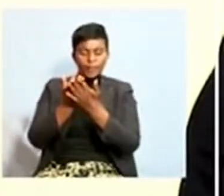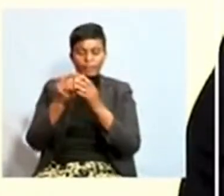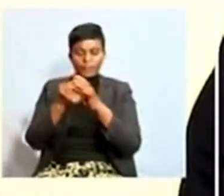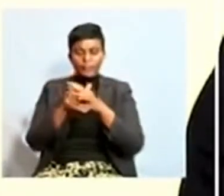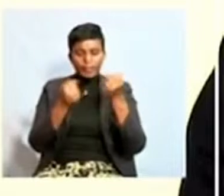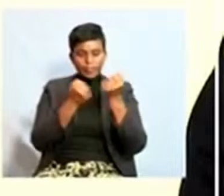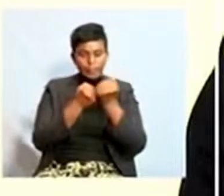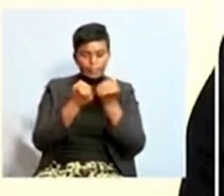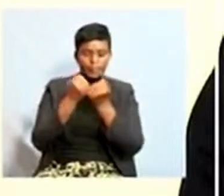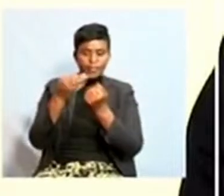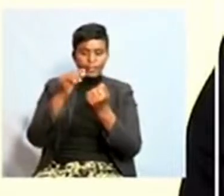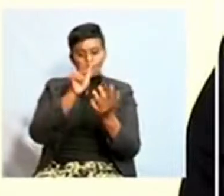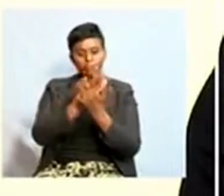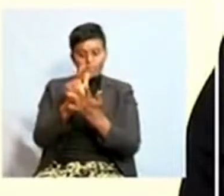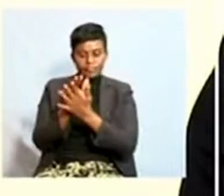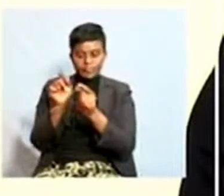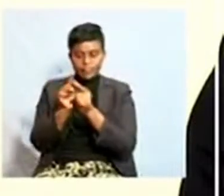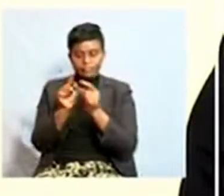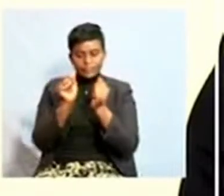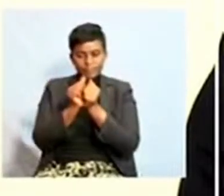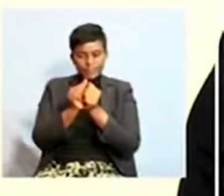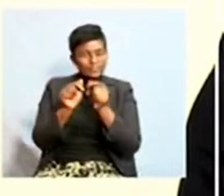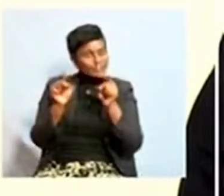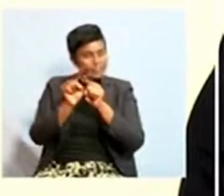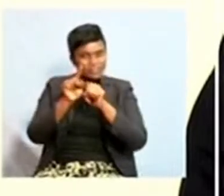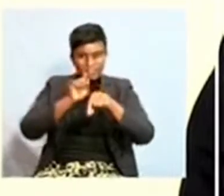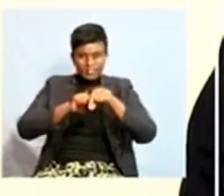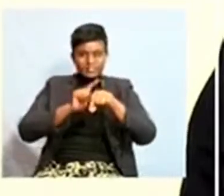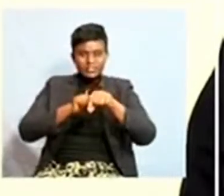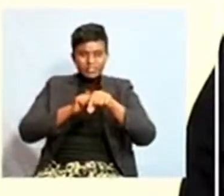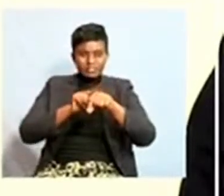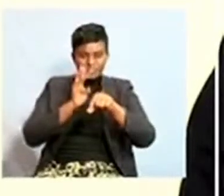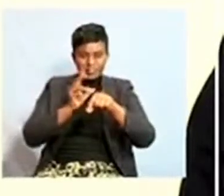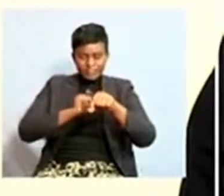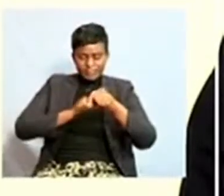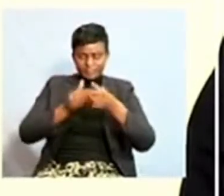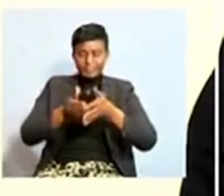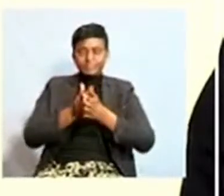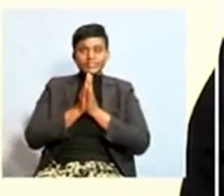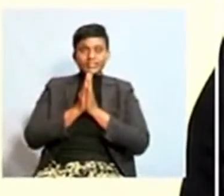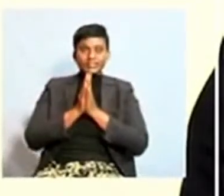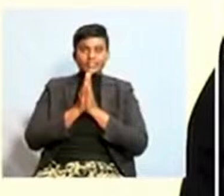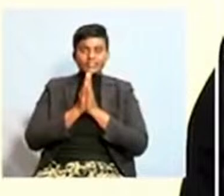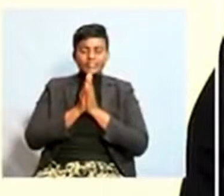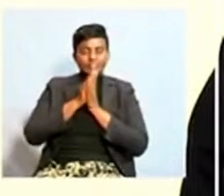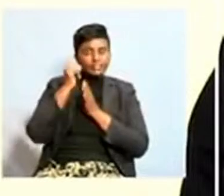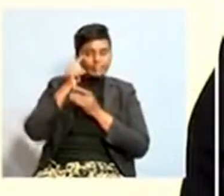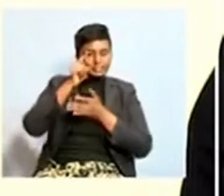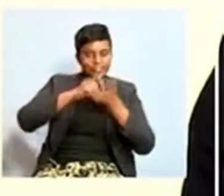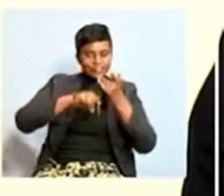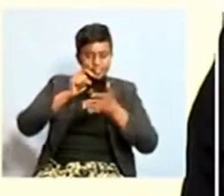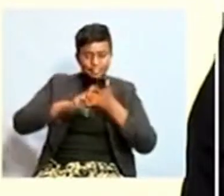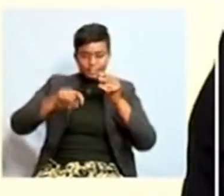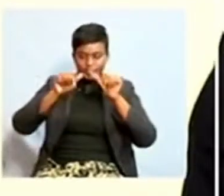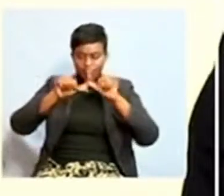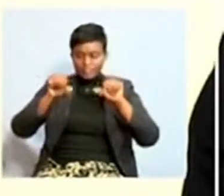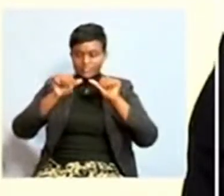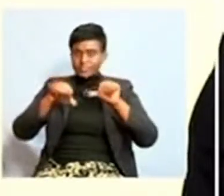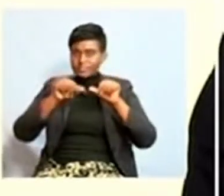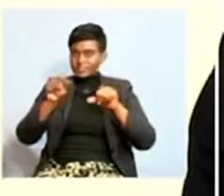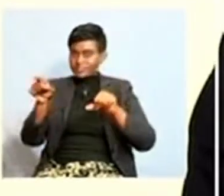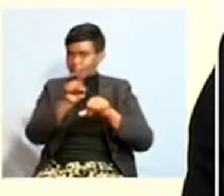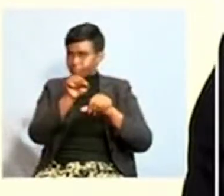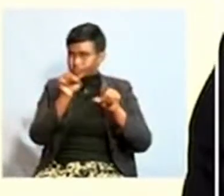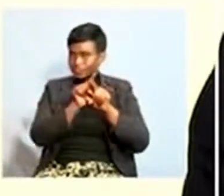of ratification, and at the same time we are requesting for a cost-benefit analysis to